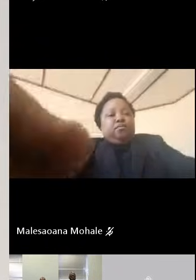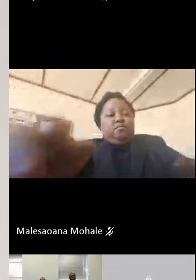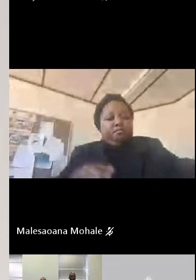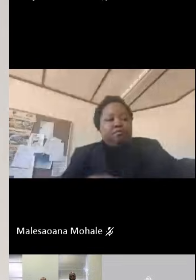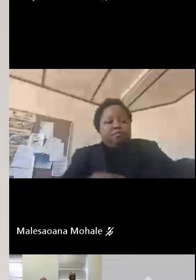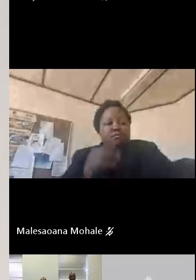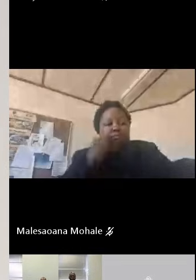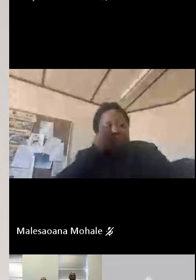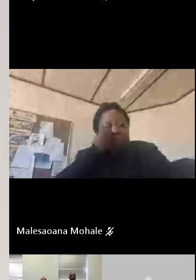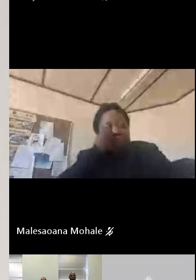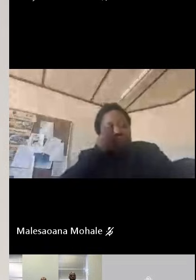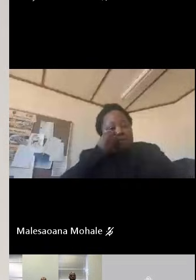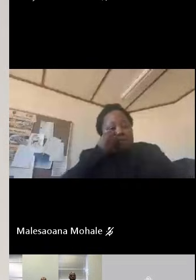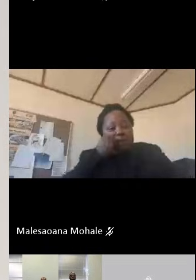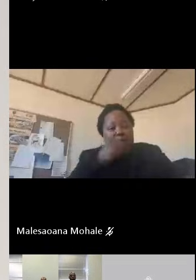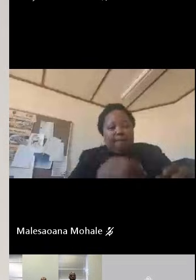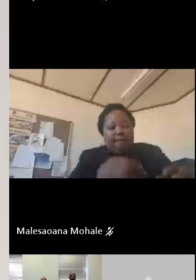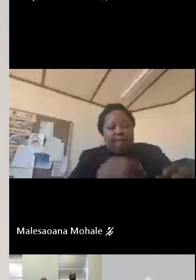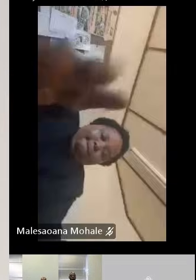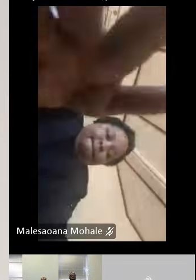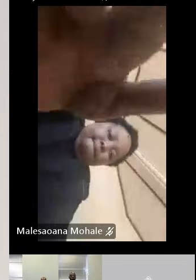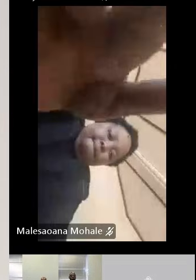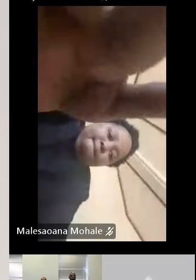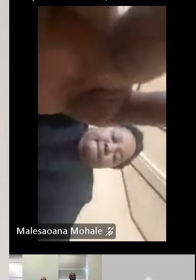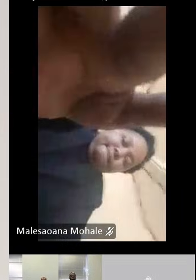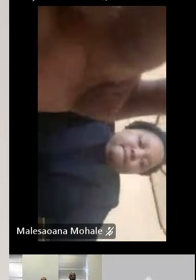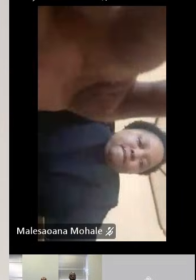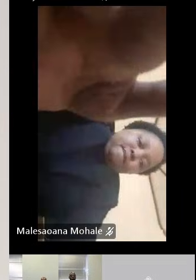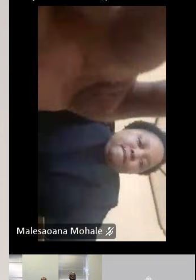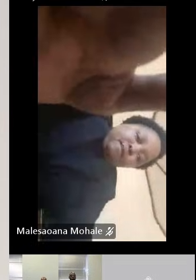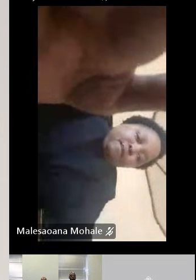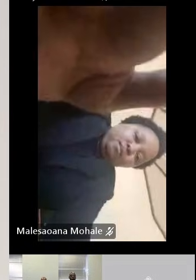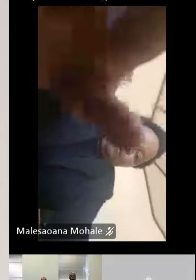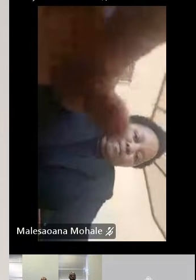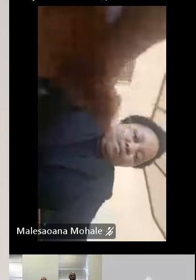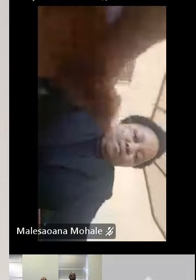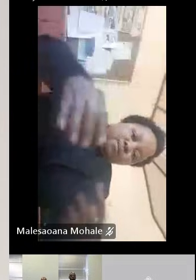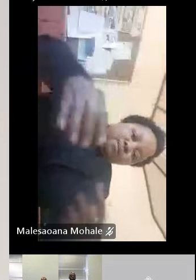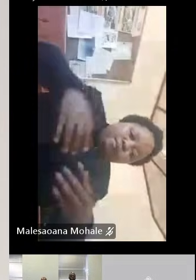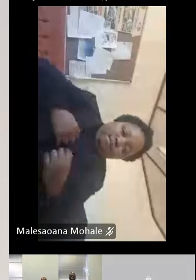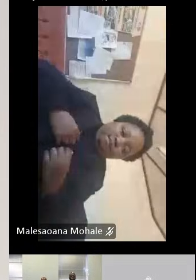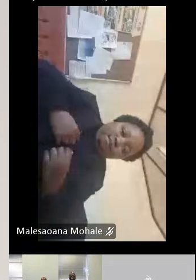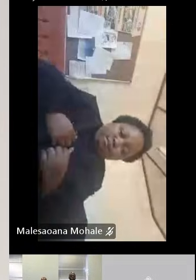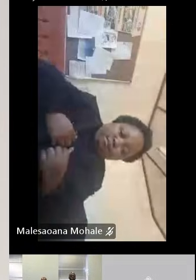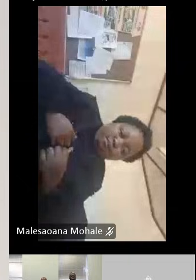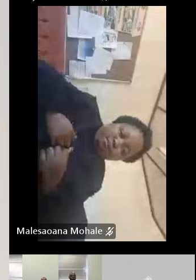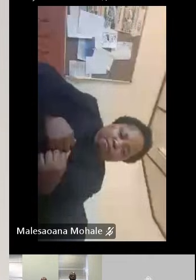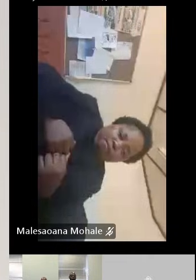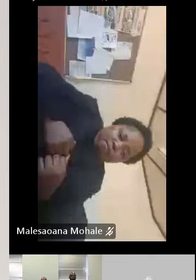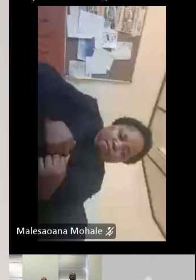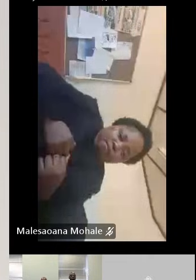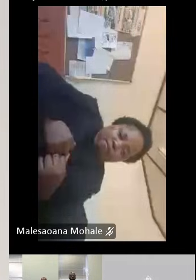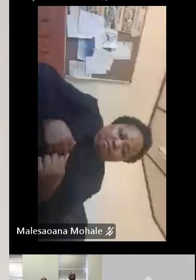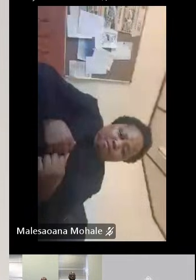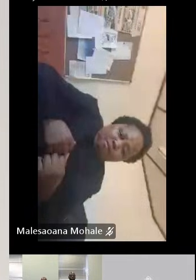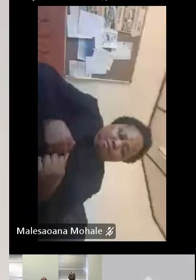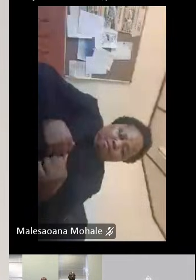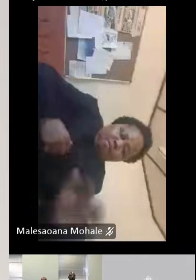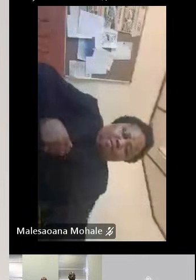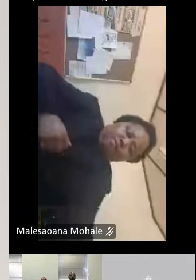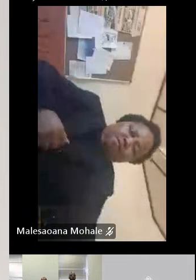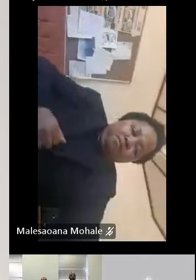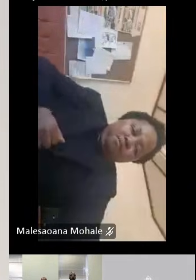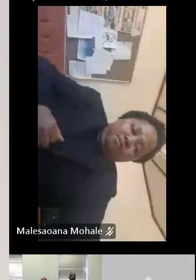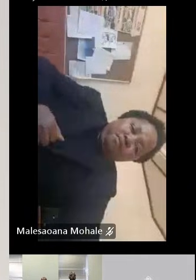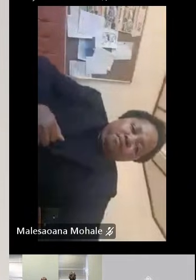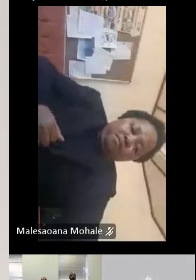Okay, so understanding also on the needs,